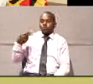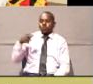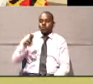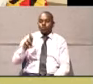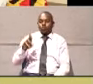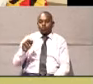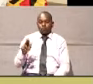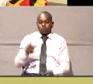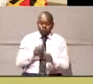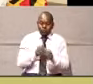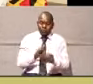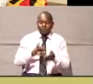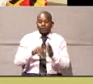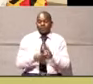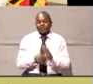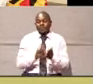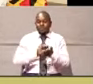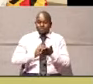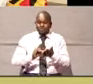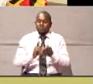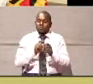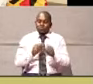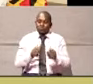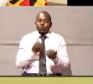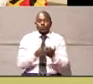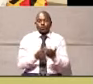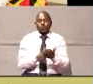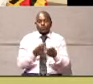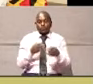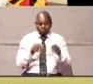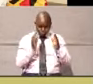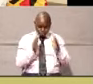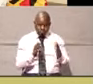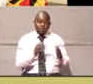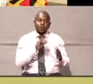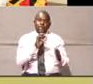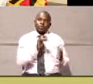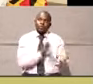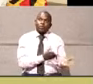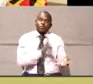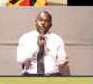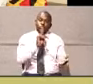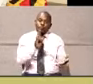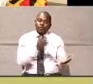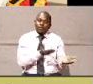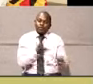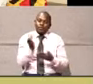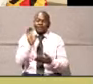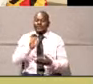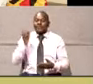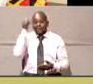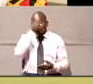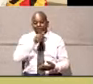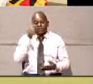matter. If the deal is settled, Uganda is set to become a dominant sugar exporter within the East African